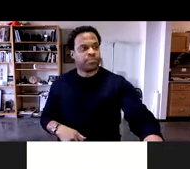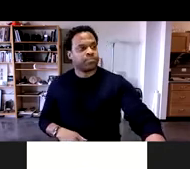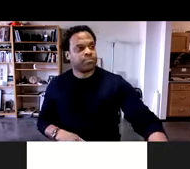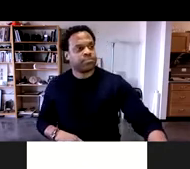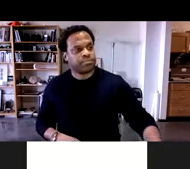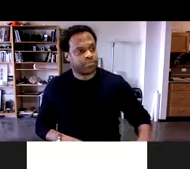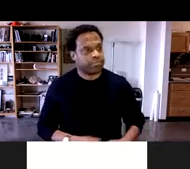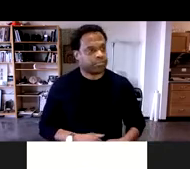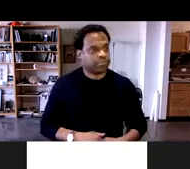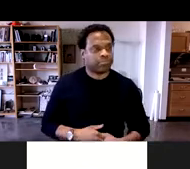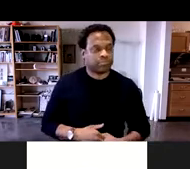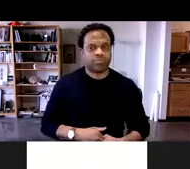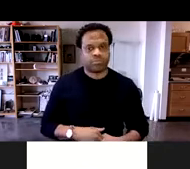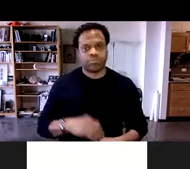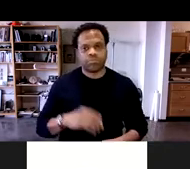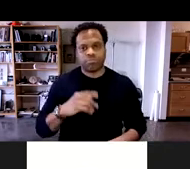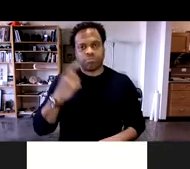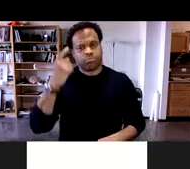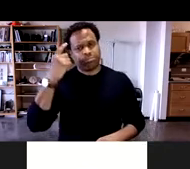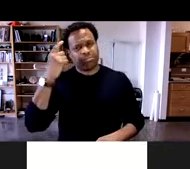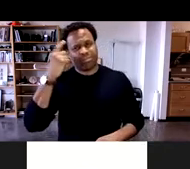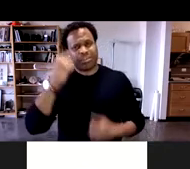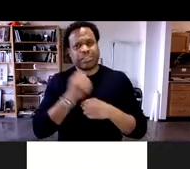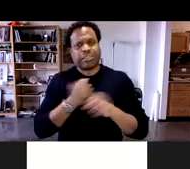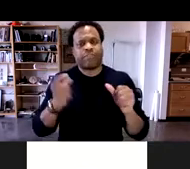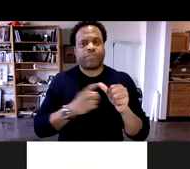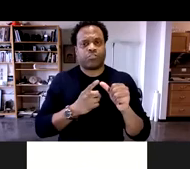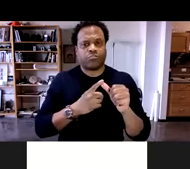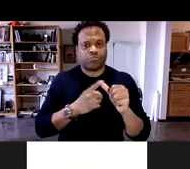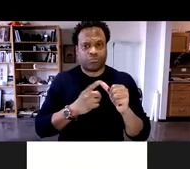So these are just my suggestions going forward.